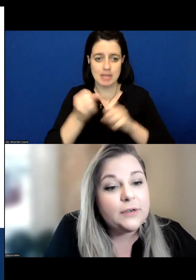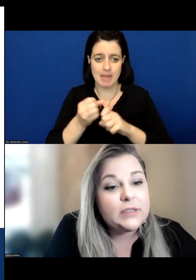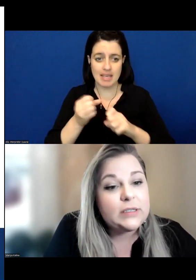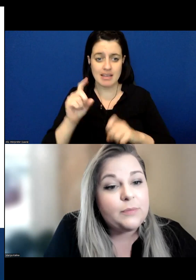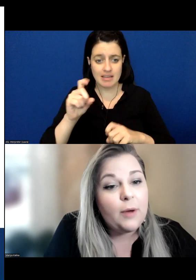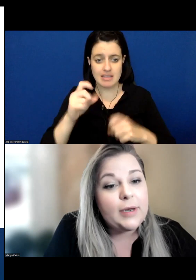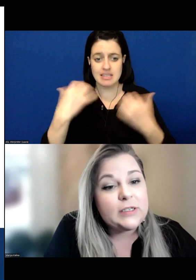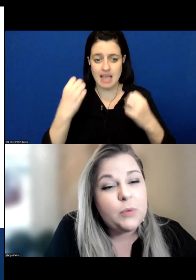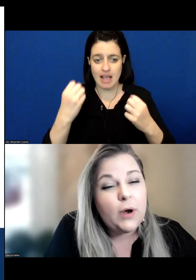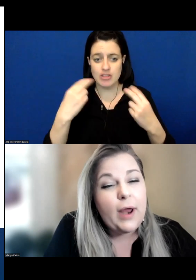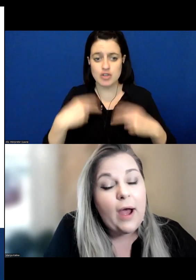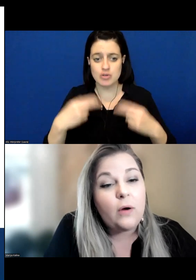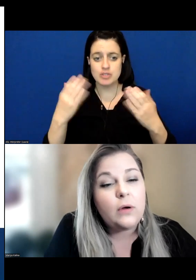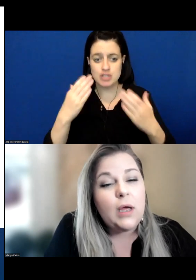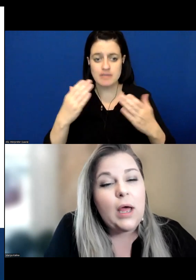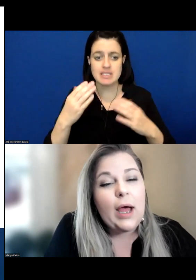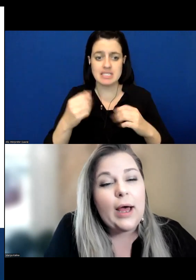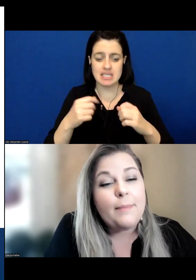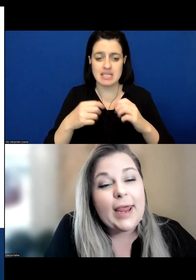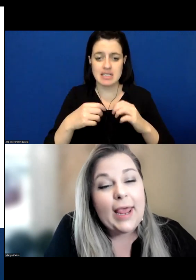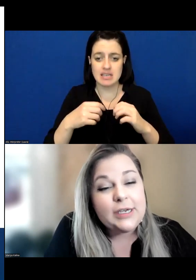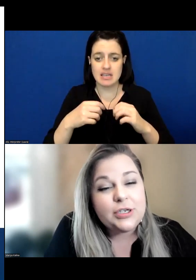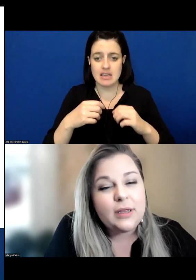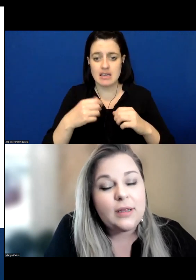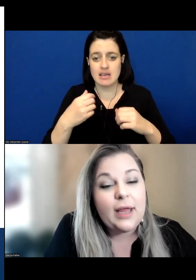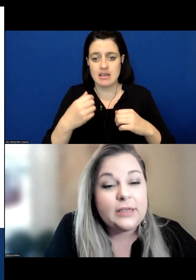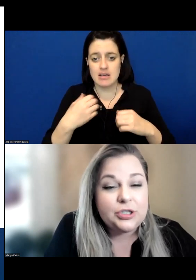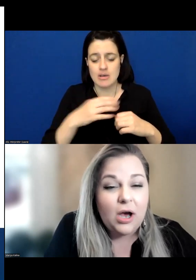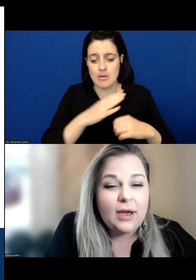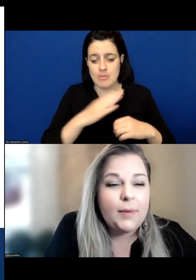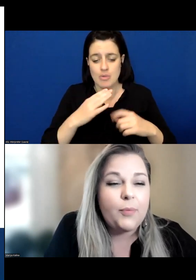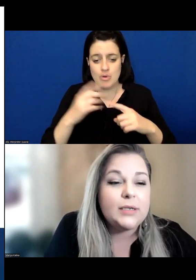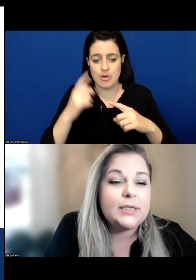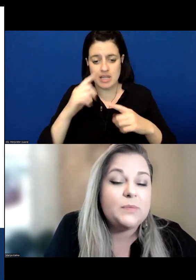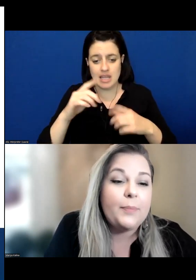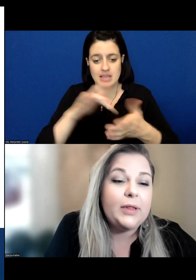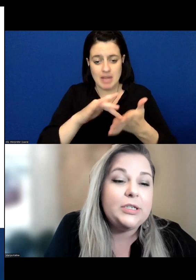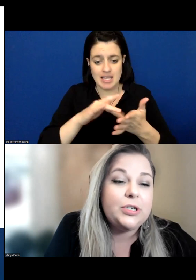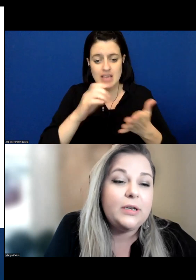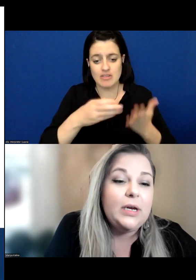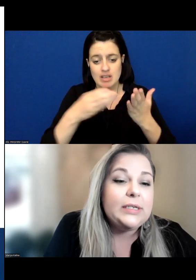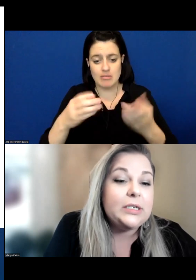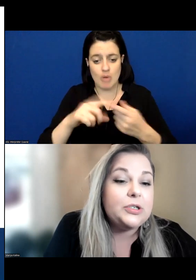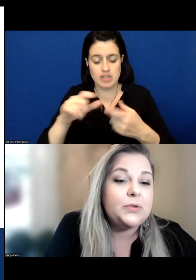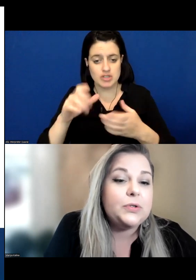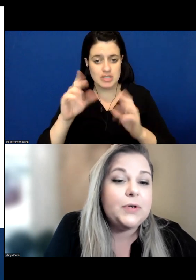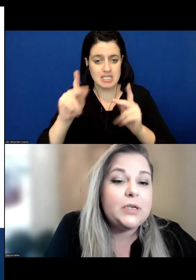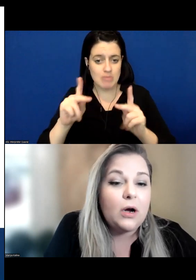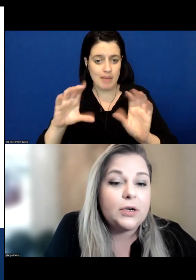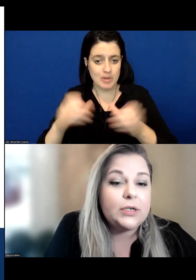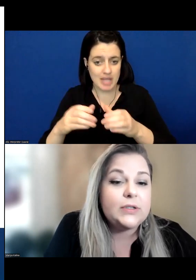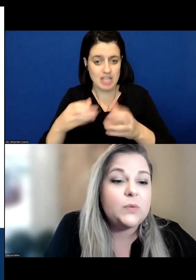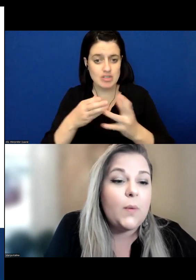Human Services Department explored how medication like the shot can be brought to this population, such as through